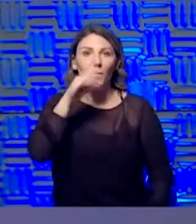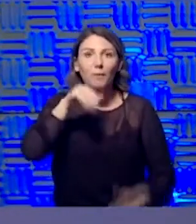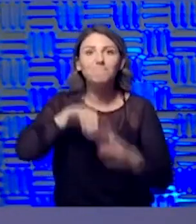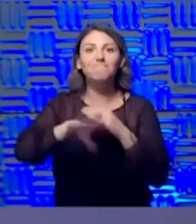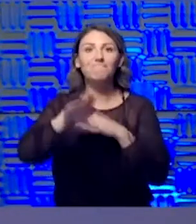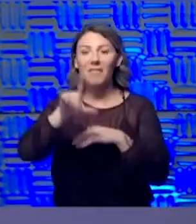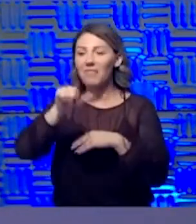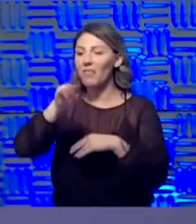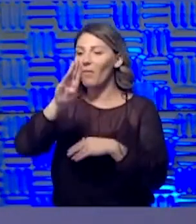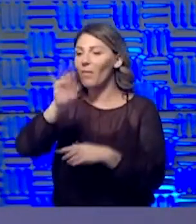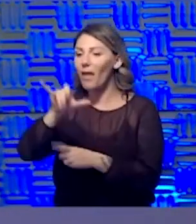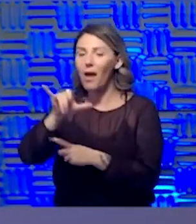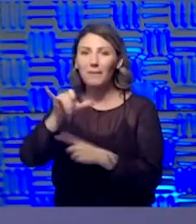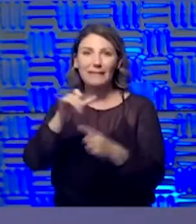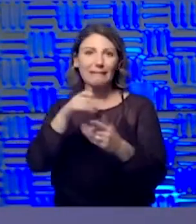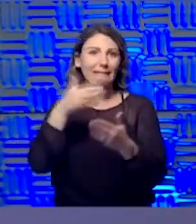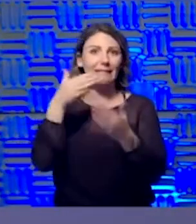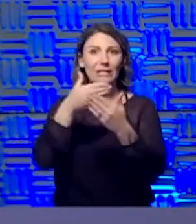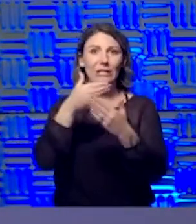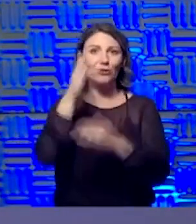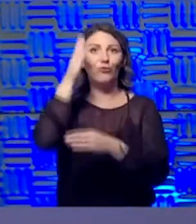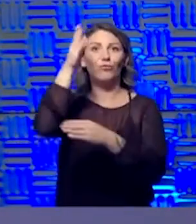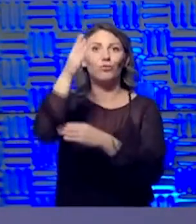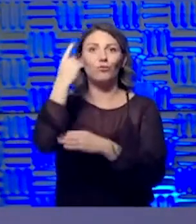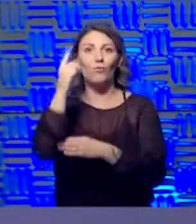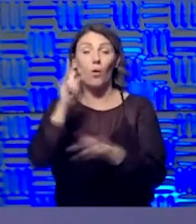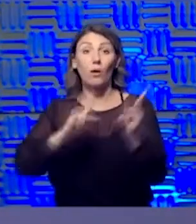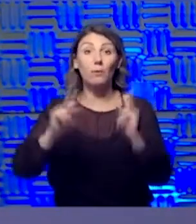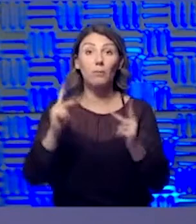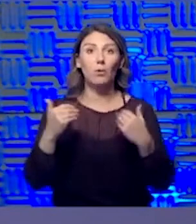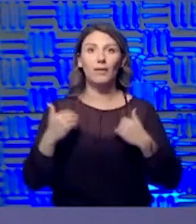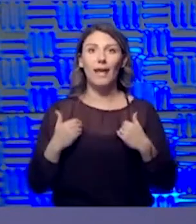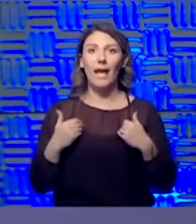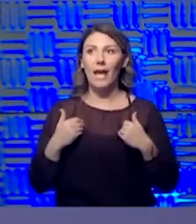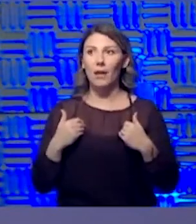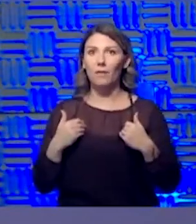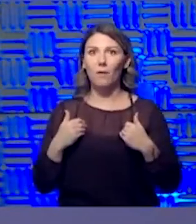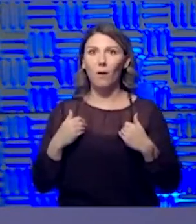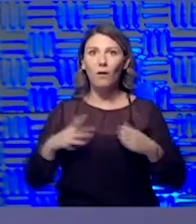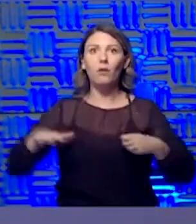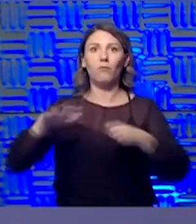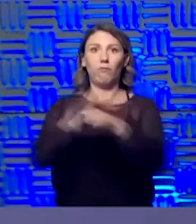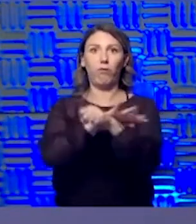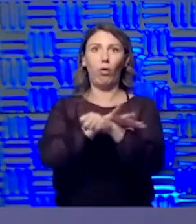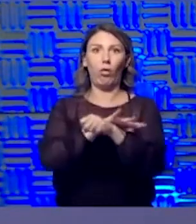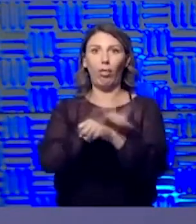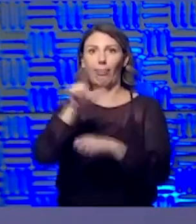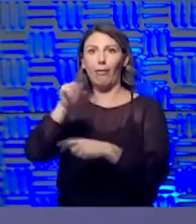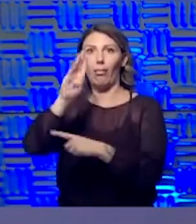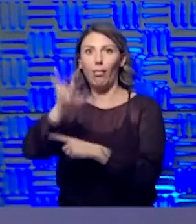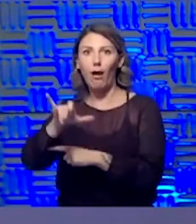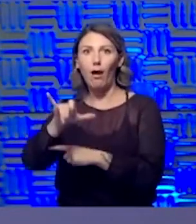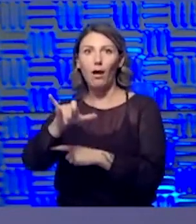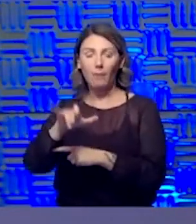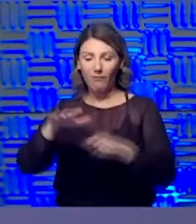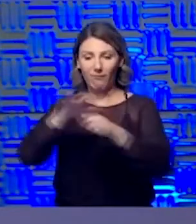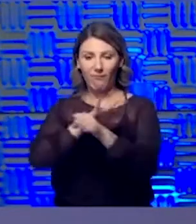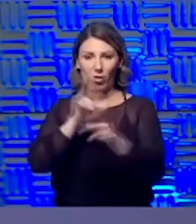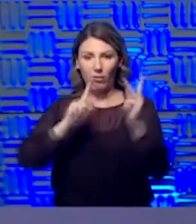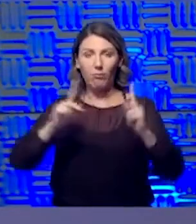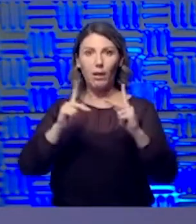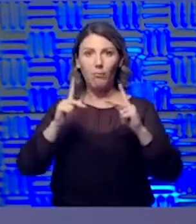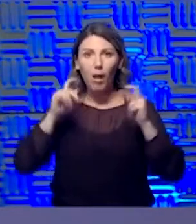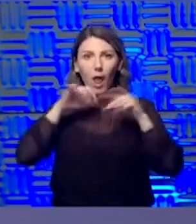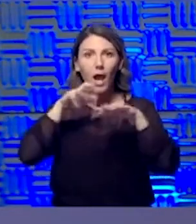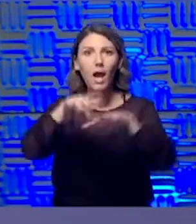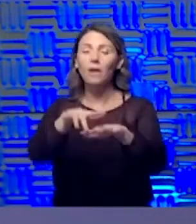the near future for people to have an entire lobby filled with people. I don't think we'll